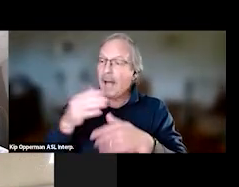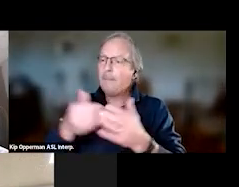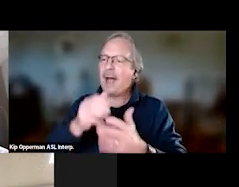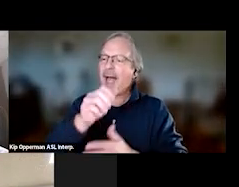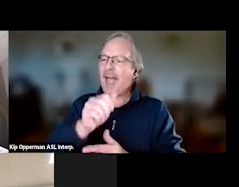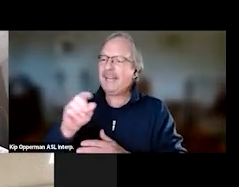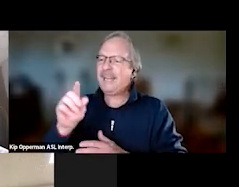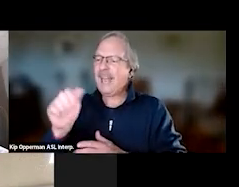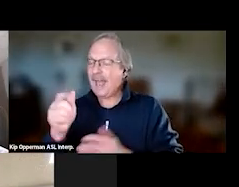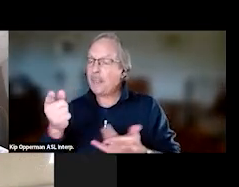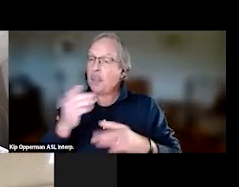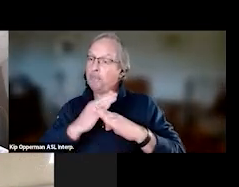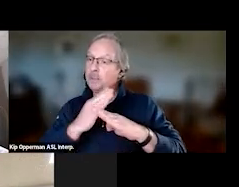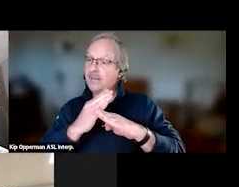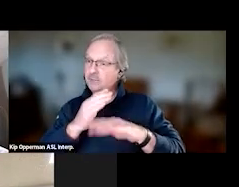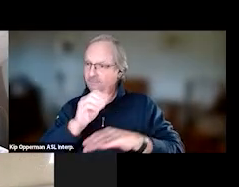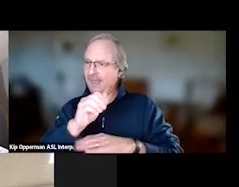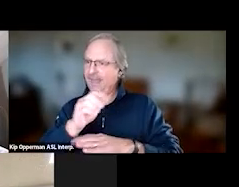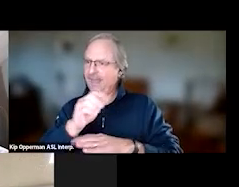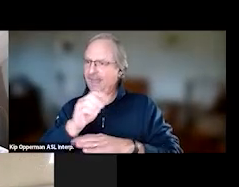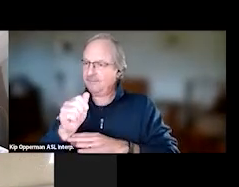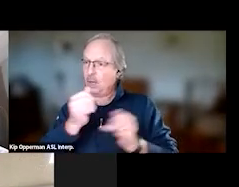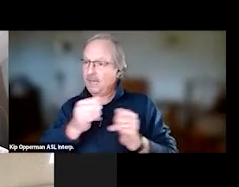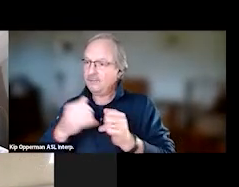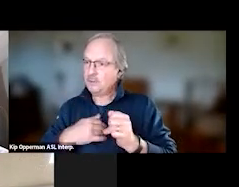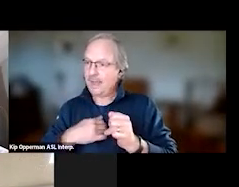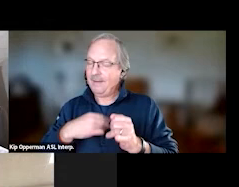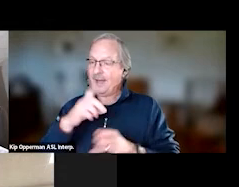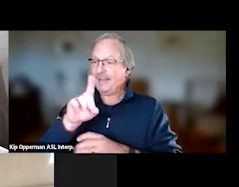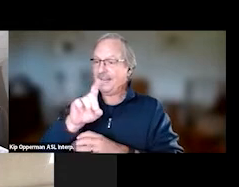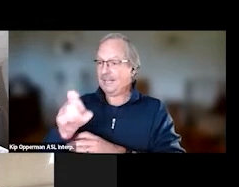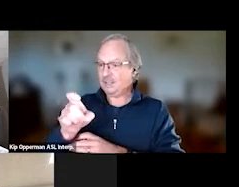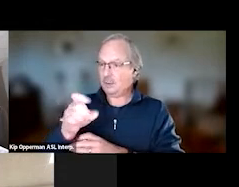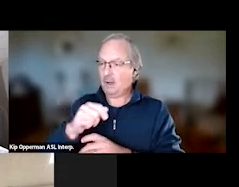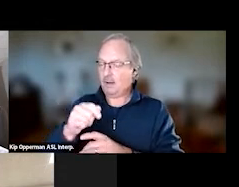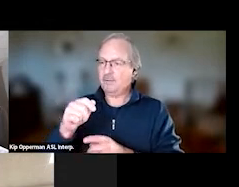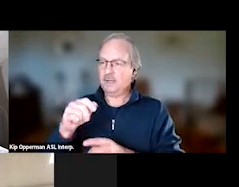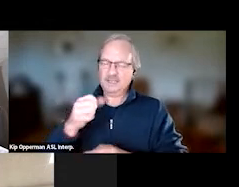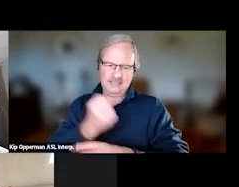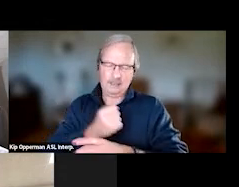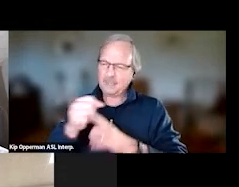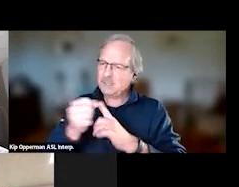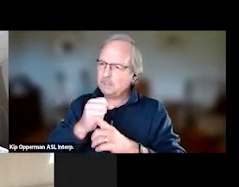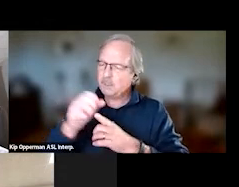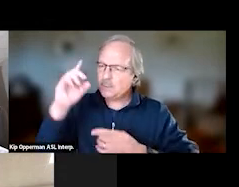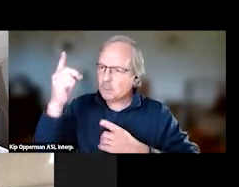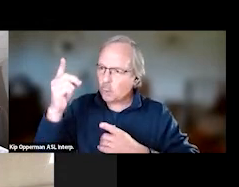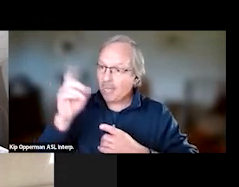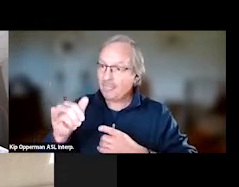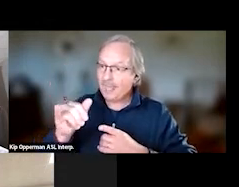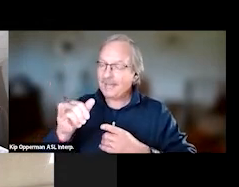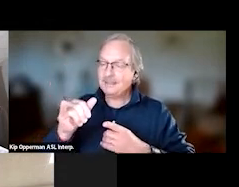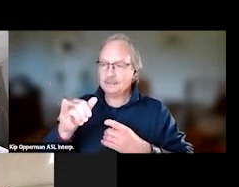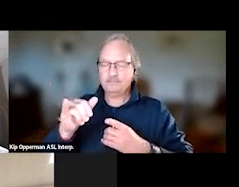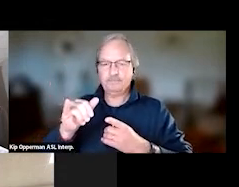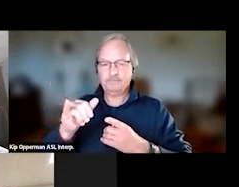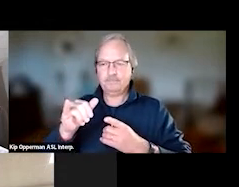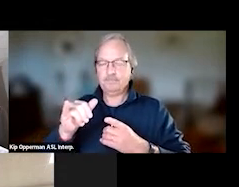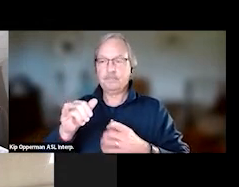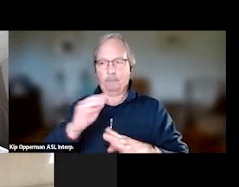protections of ADA on individuals who have a diagnosis of substance use disorder, because this is a condition that is protected by the